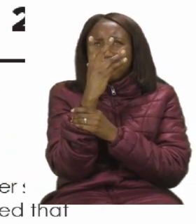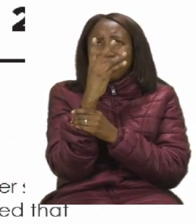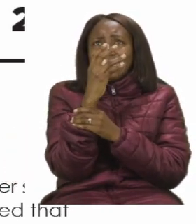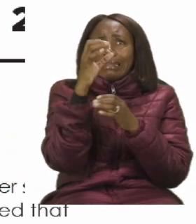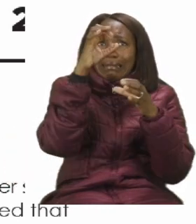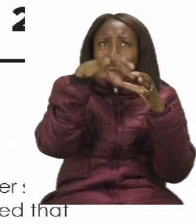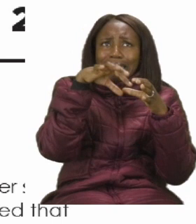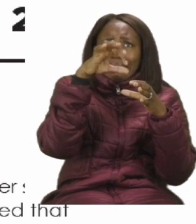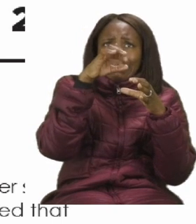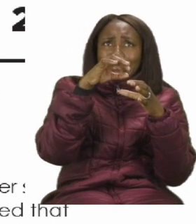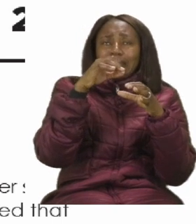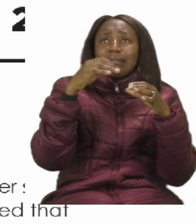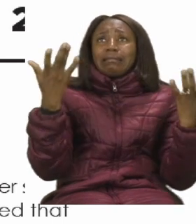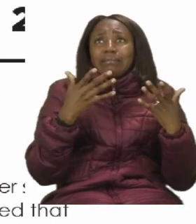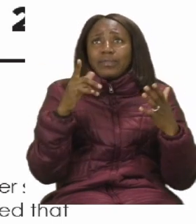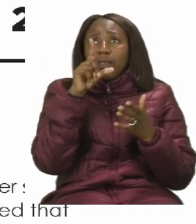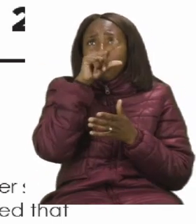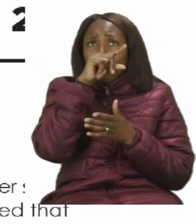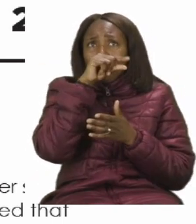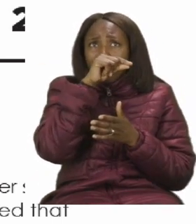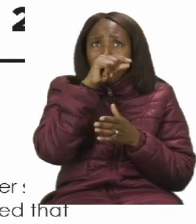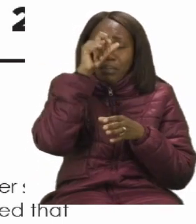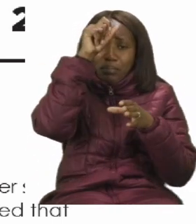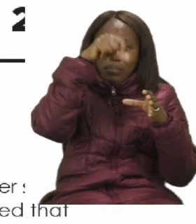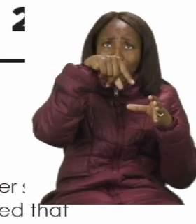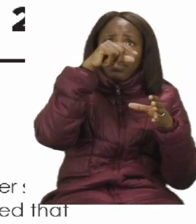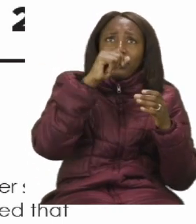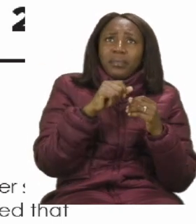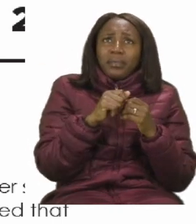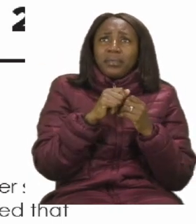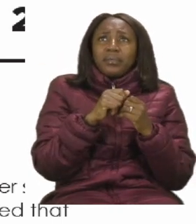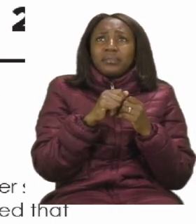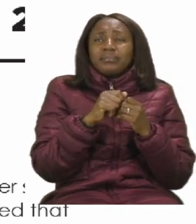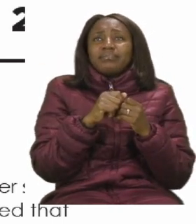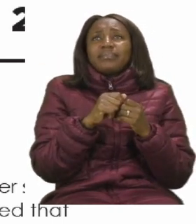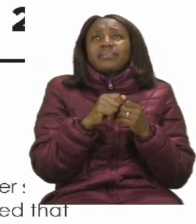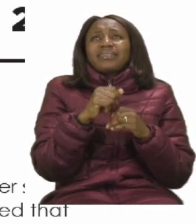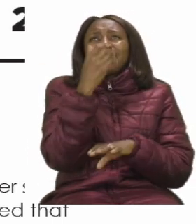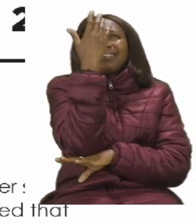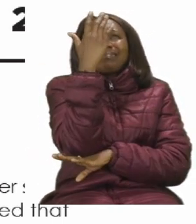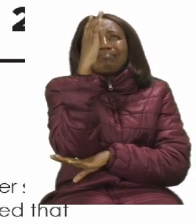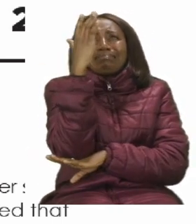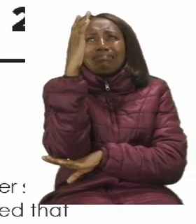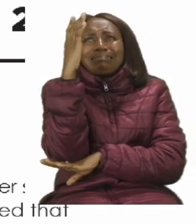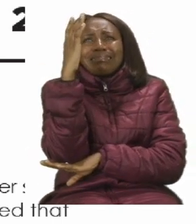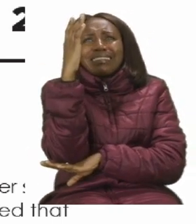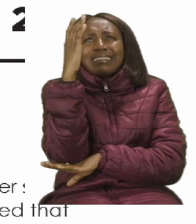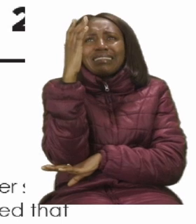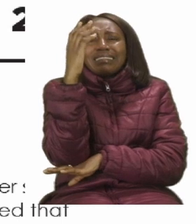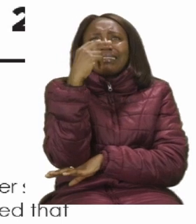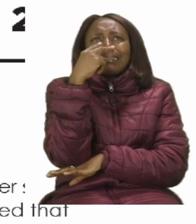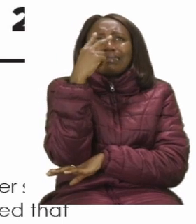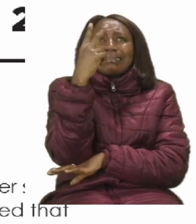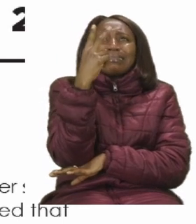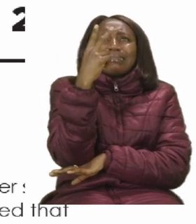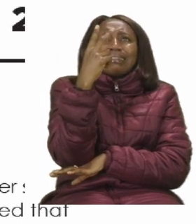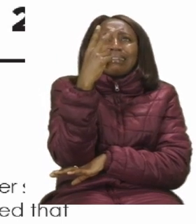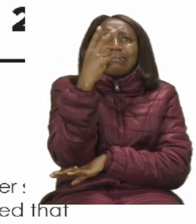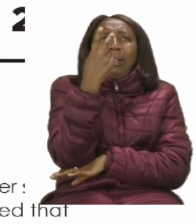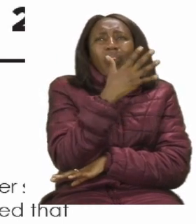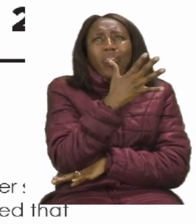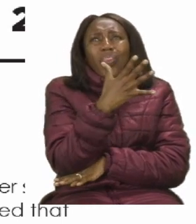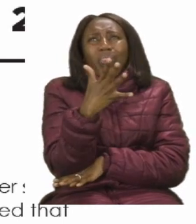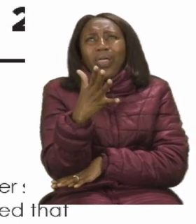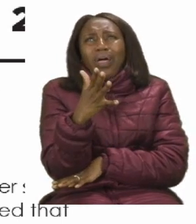a bird from far away. The tree soon realized that there was not much